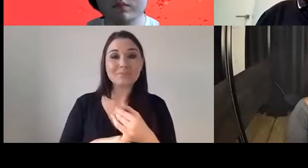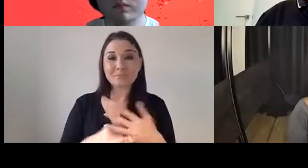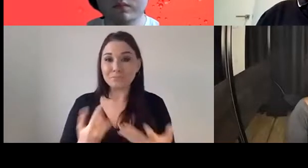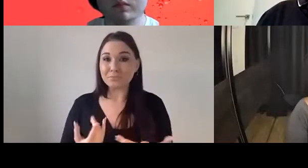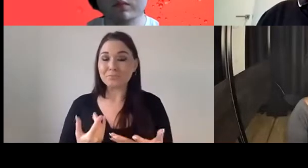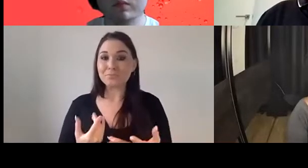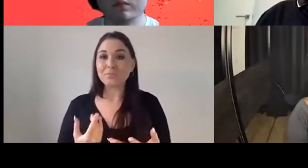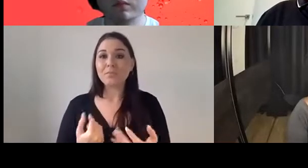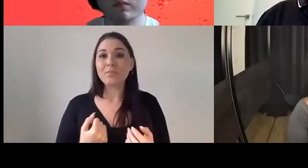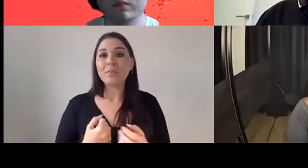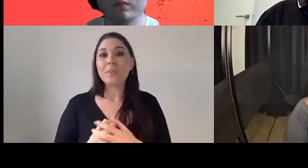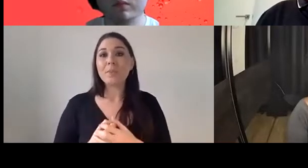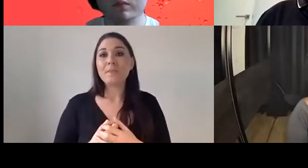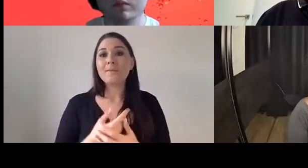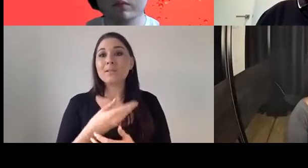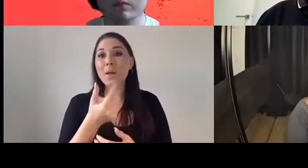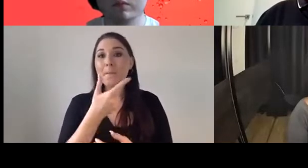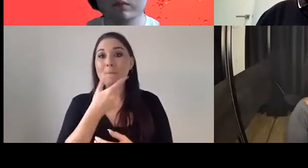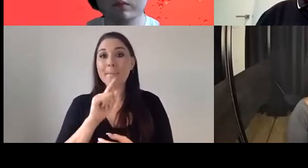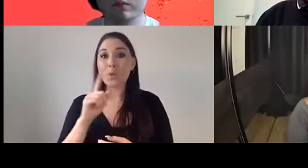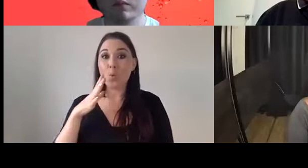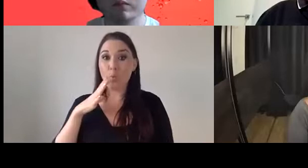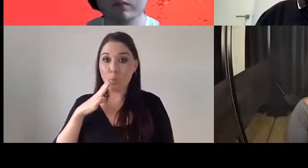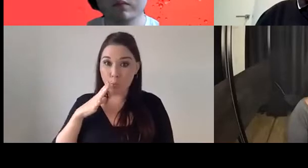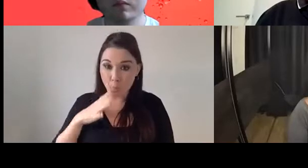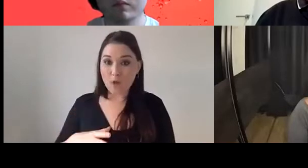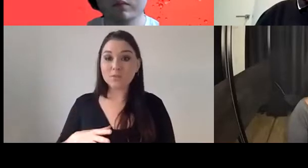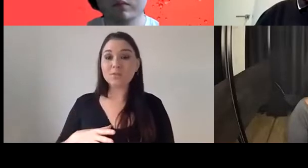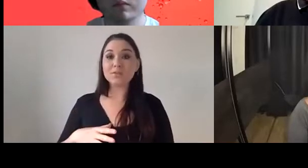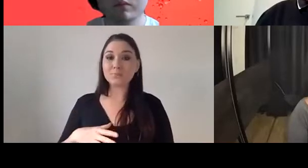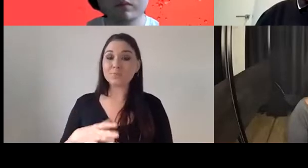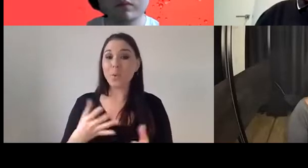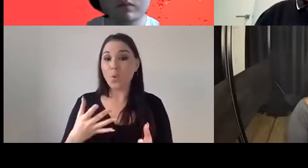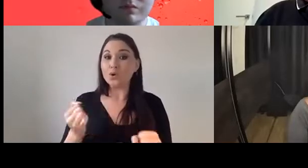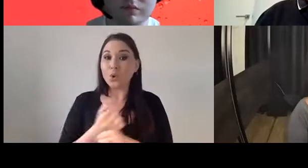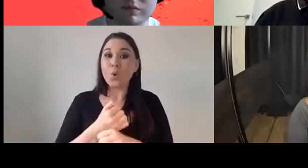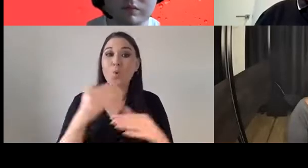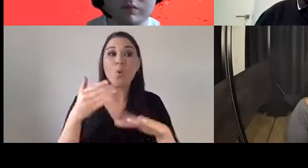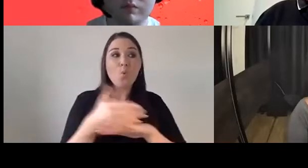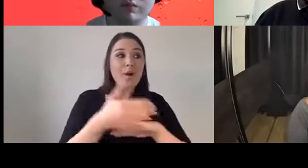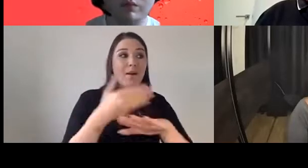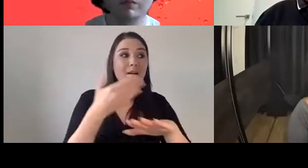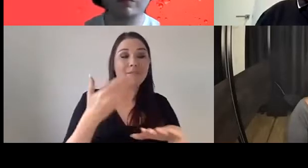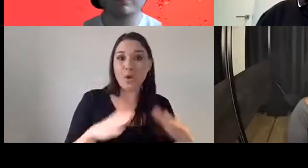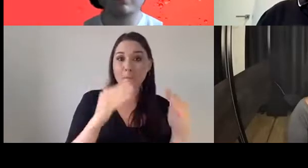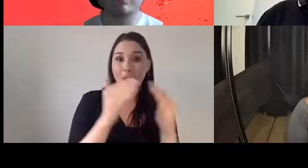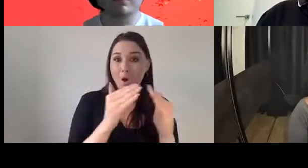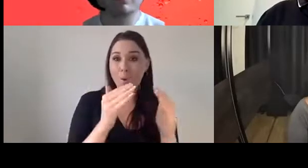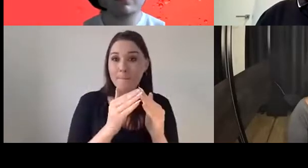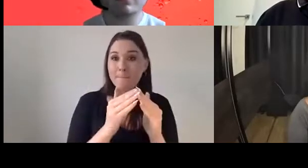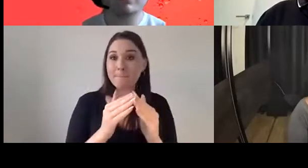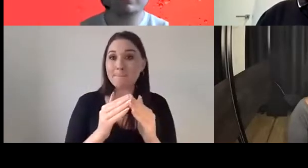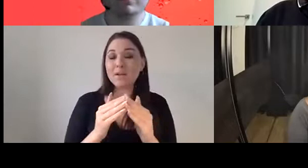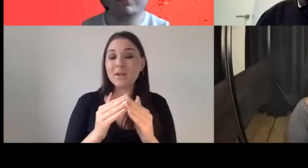home could be left out of the loop on important information and decision making and career progression opportunities. So it's